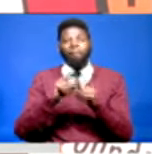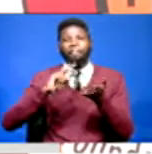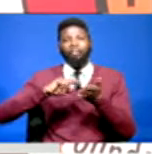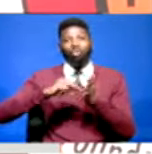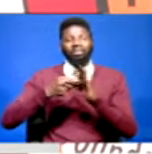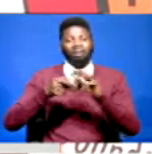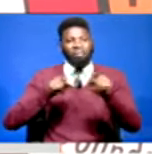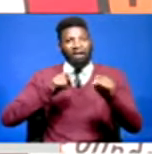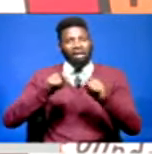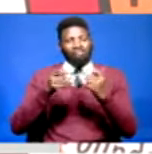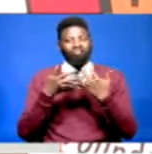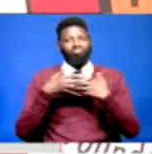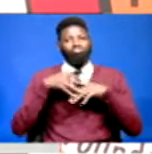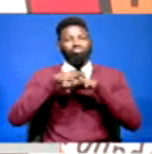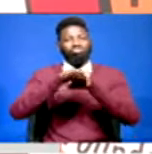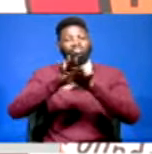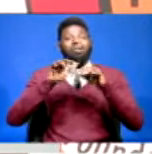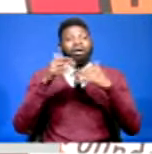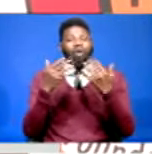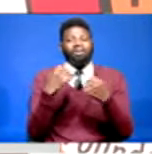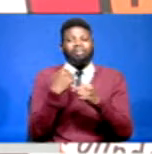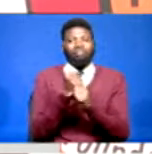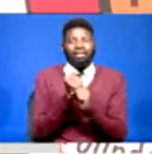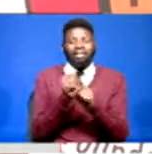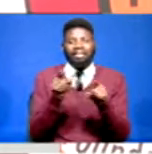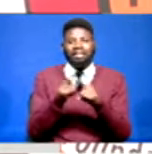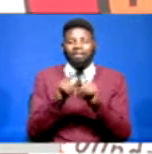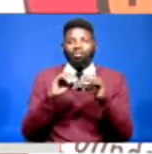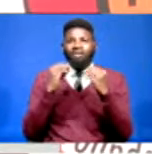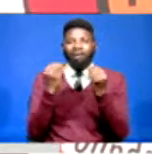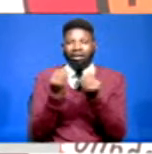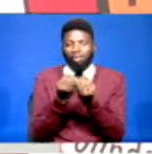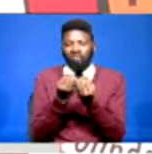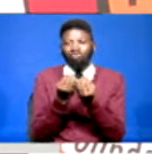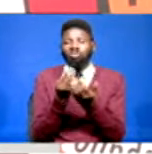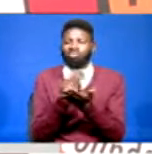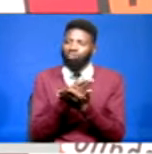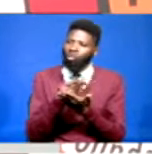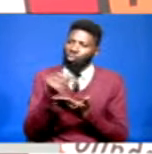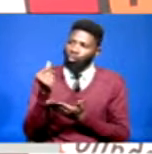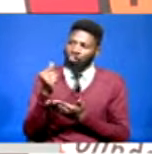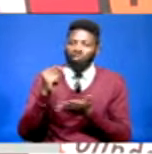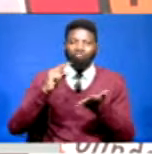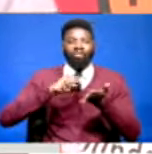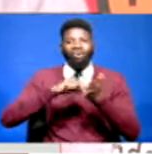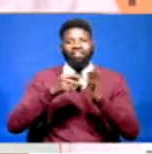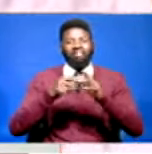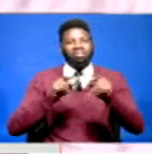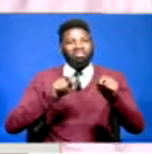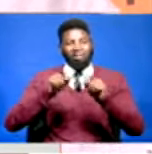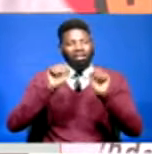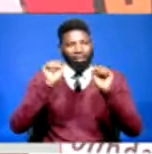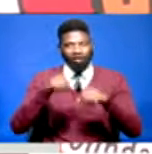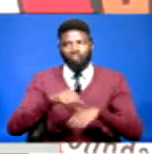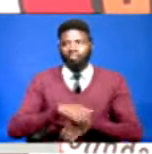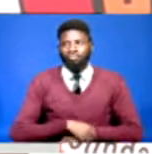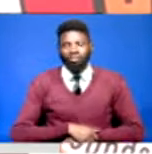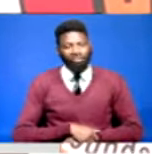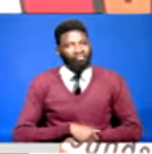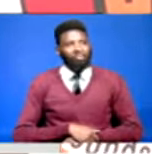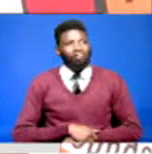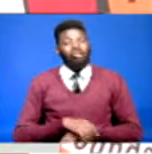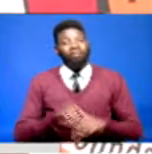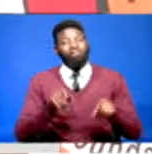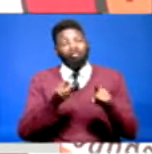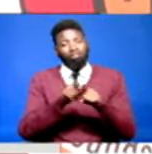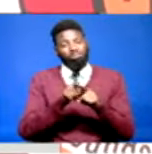their work and to increase organizational efficiency in terms of project management. They've of course endorsed during